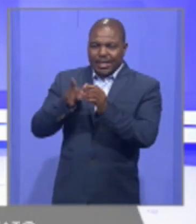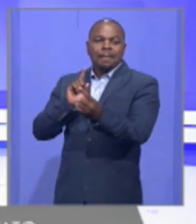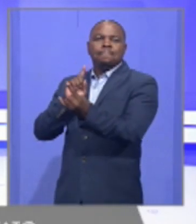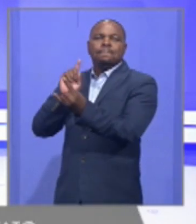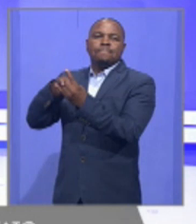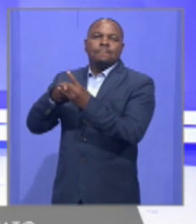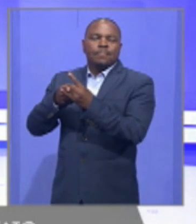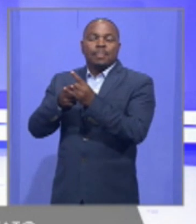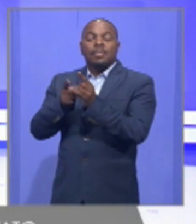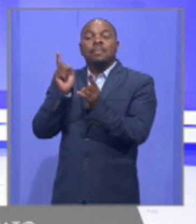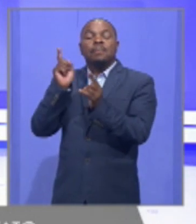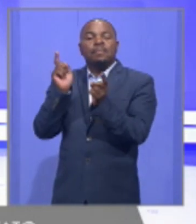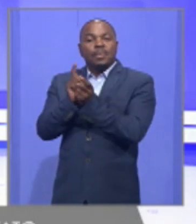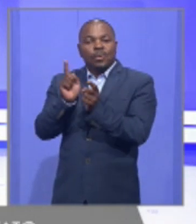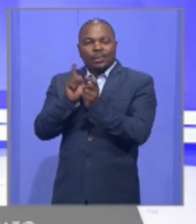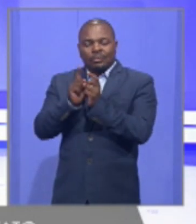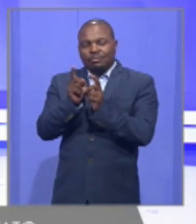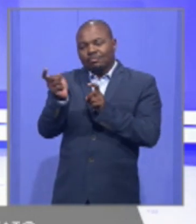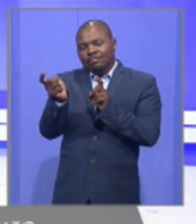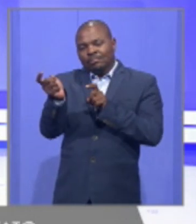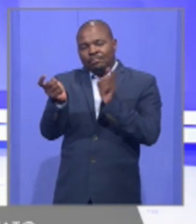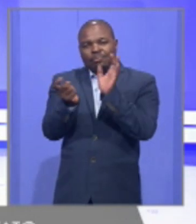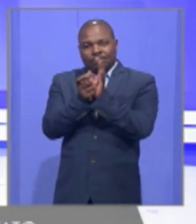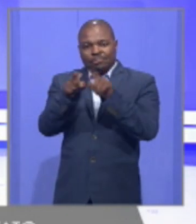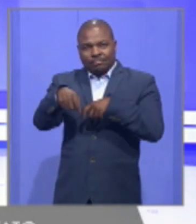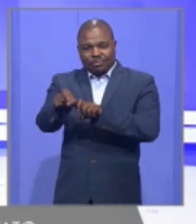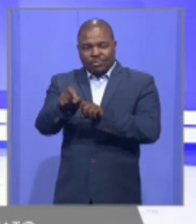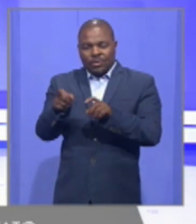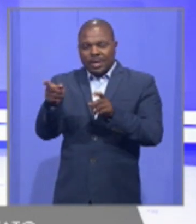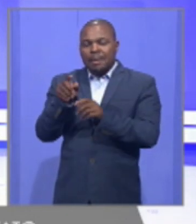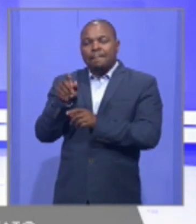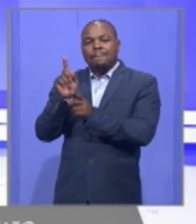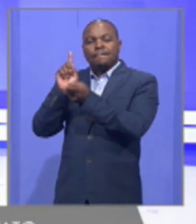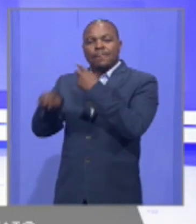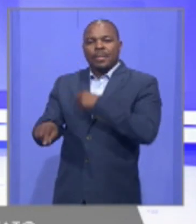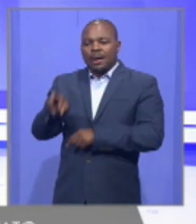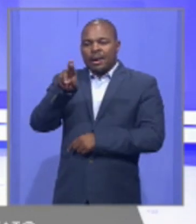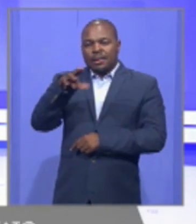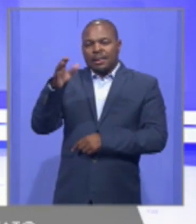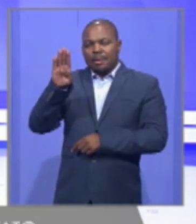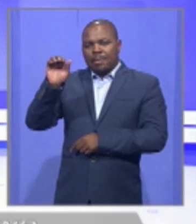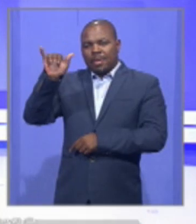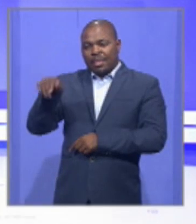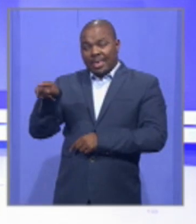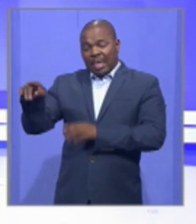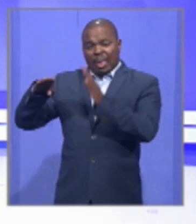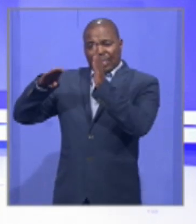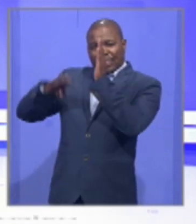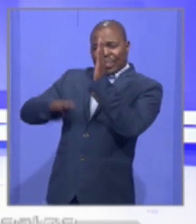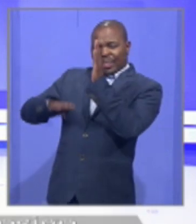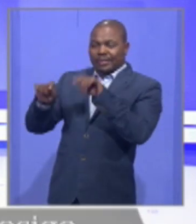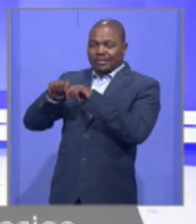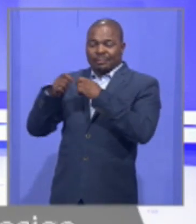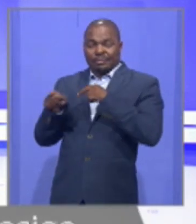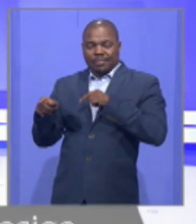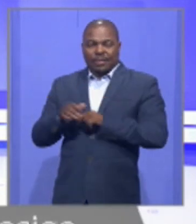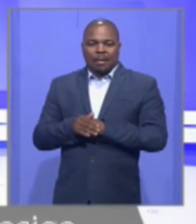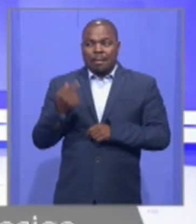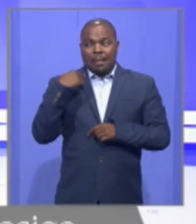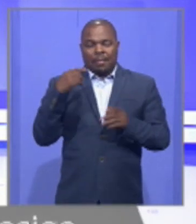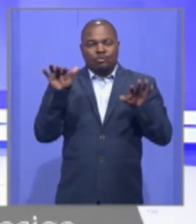motshameko wa DStv go iponela phenyo kgatlhano le Richards Bay e kgaratlhelang kgwefo ga go rengwa ke selepe sa magagane